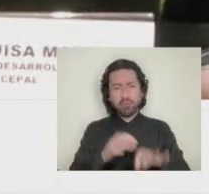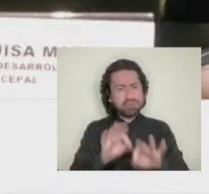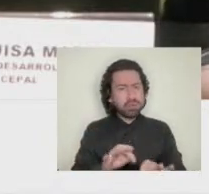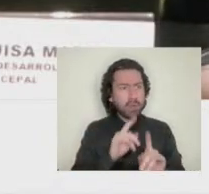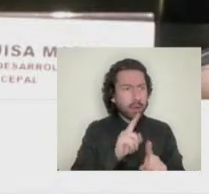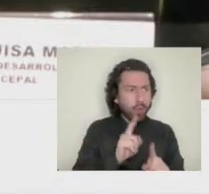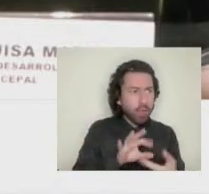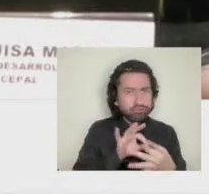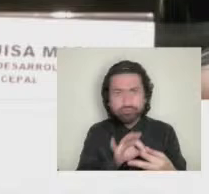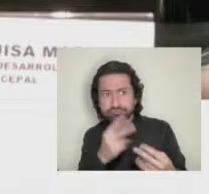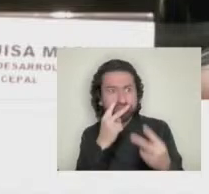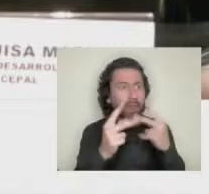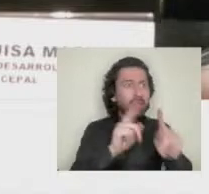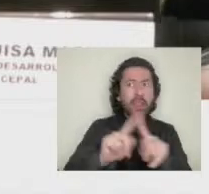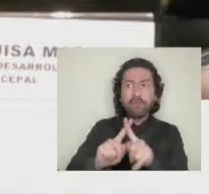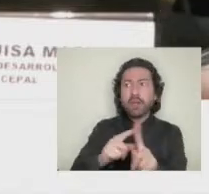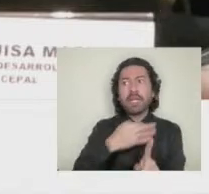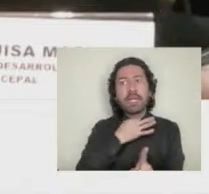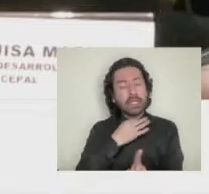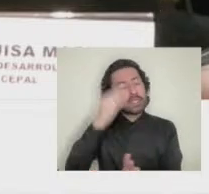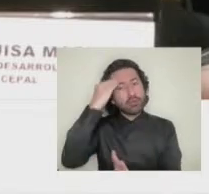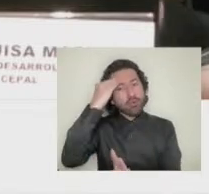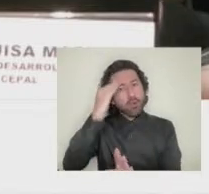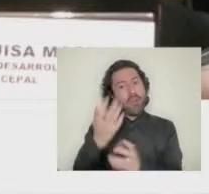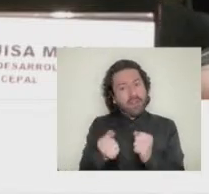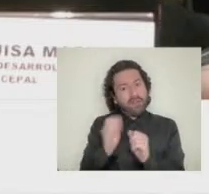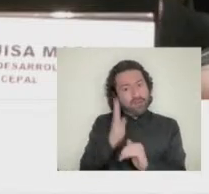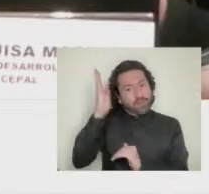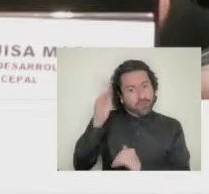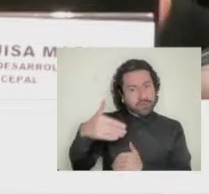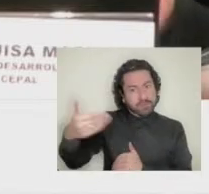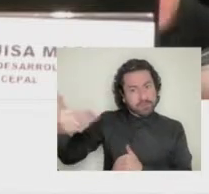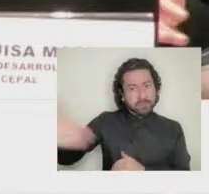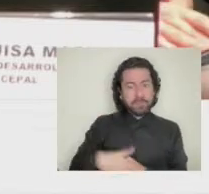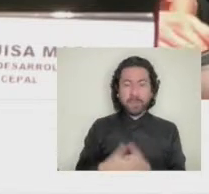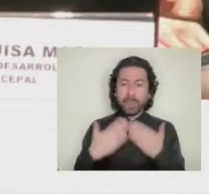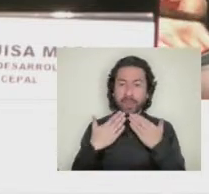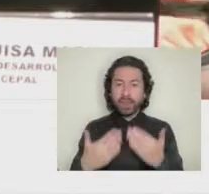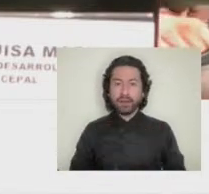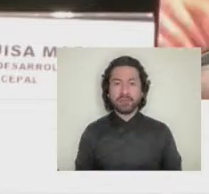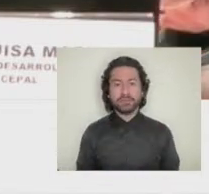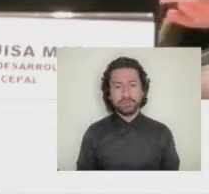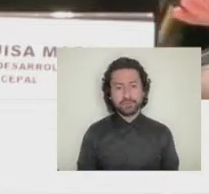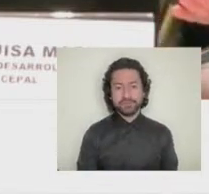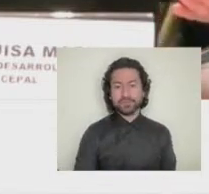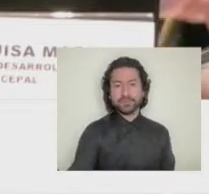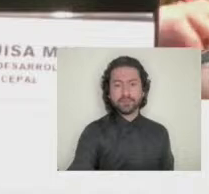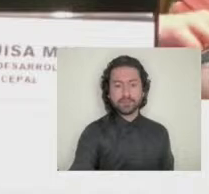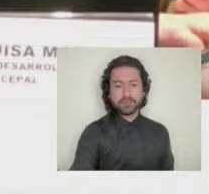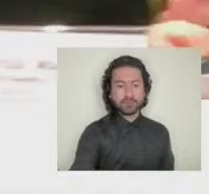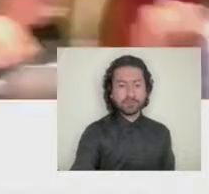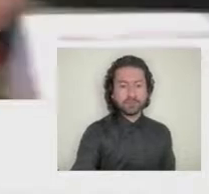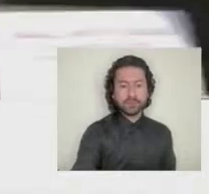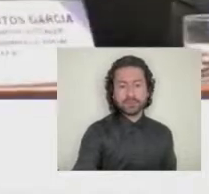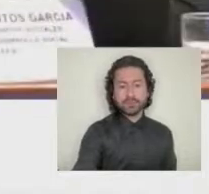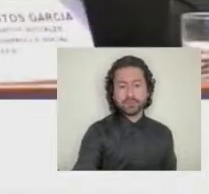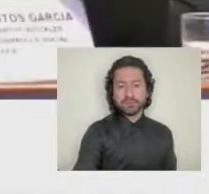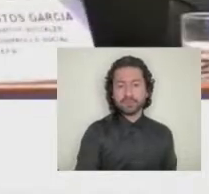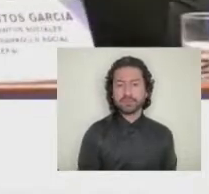to respond to all the crises and changes, because they are all looming ahead. Thank you very